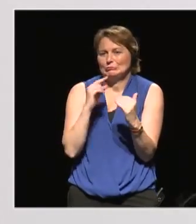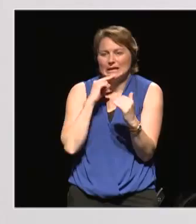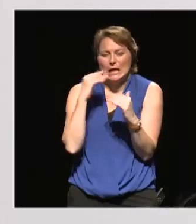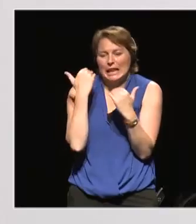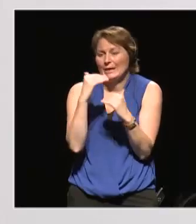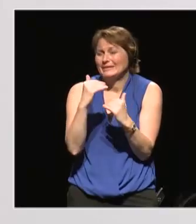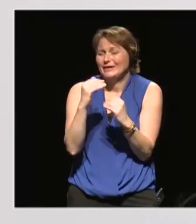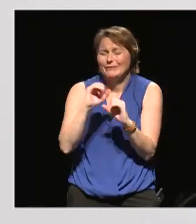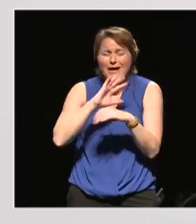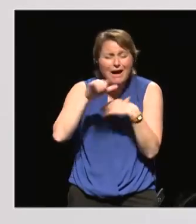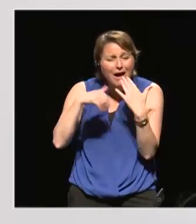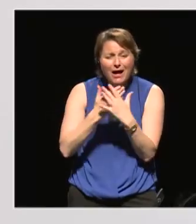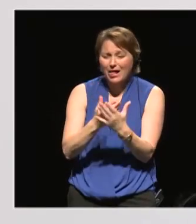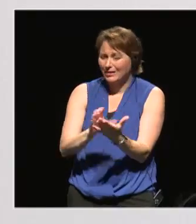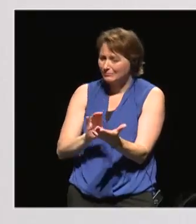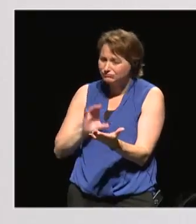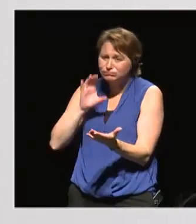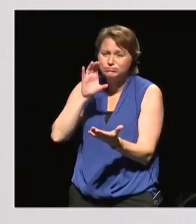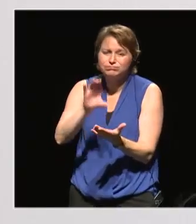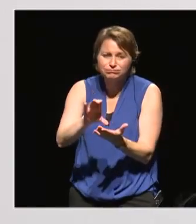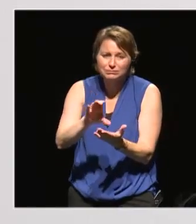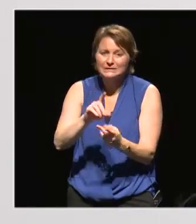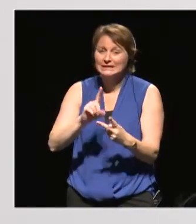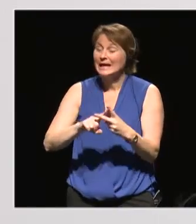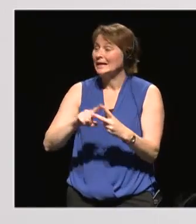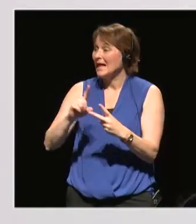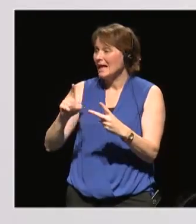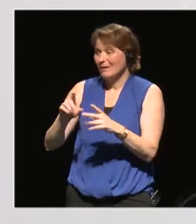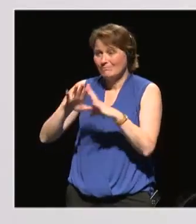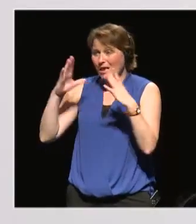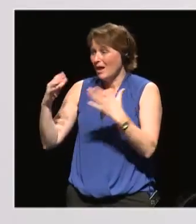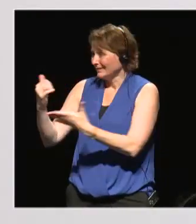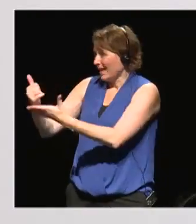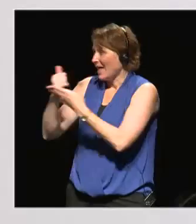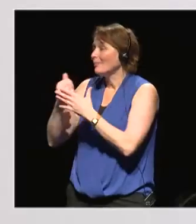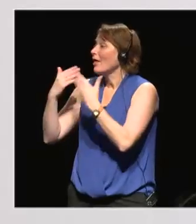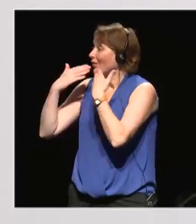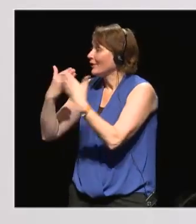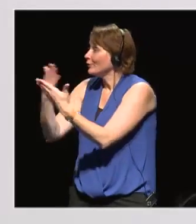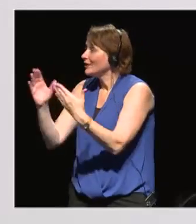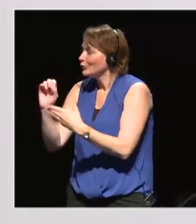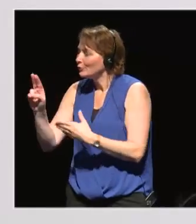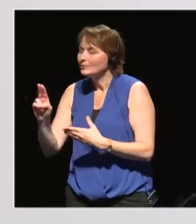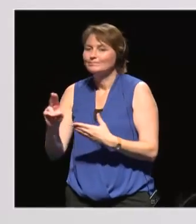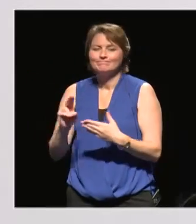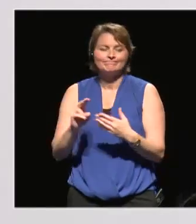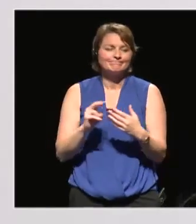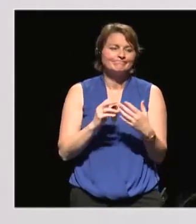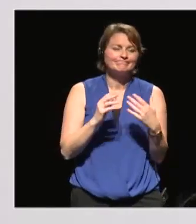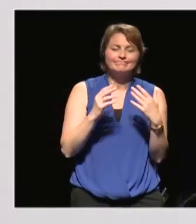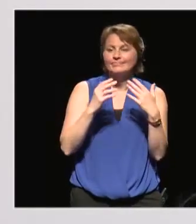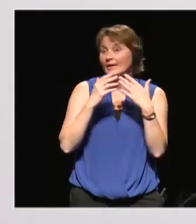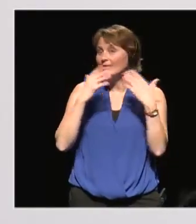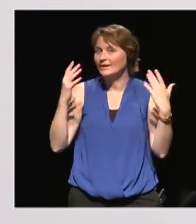out and if we get assistance, we're getting a lot of help from the EU, thank you very much. We get a